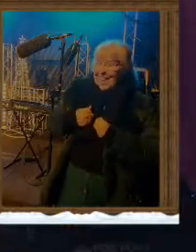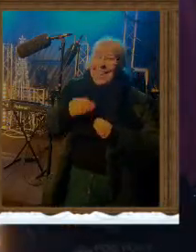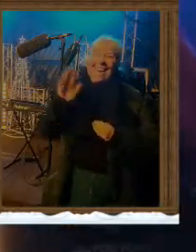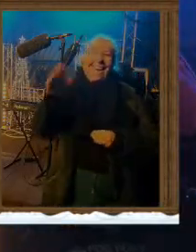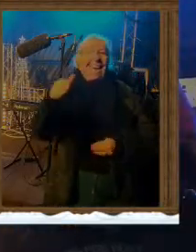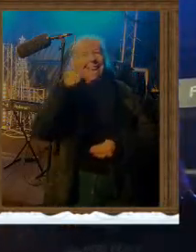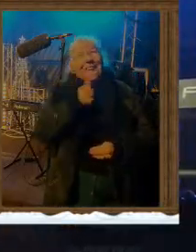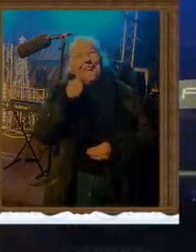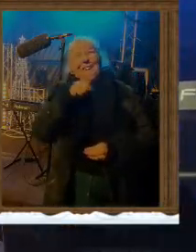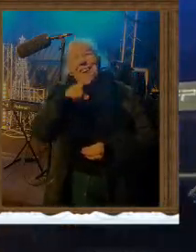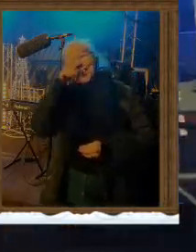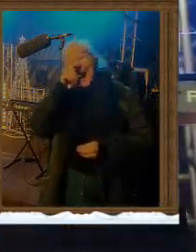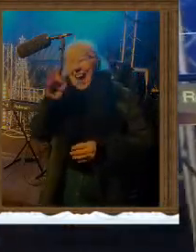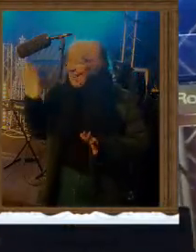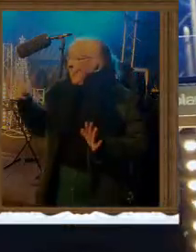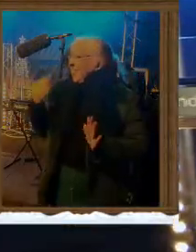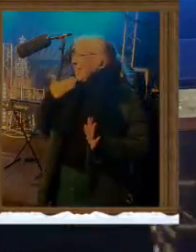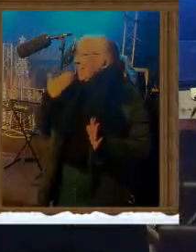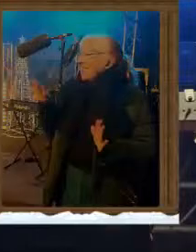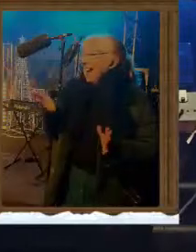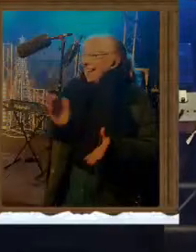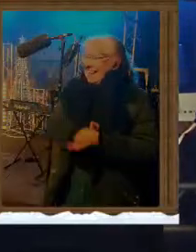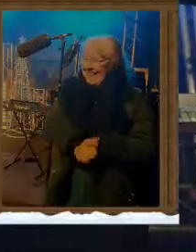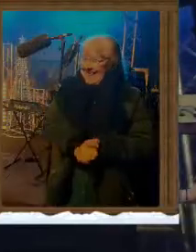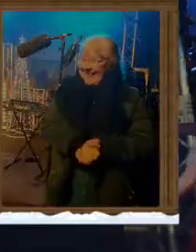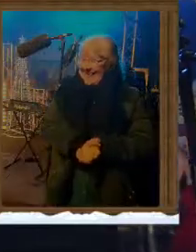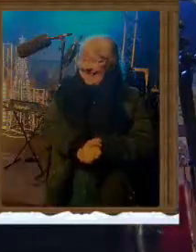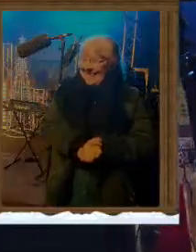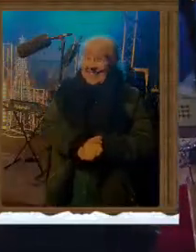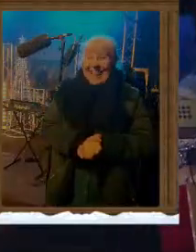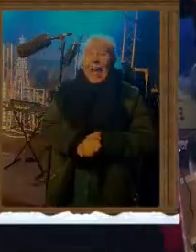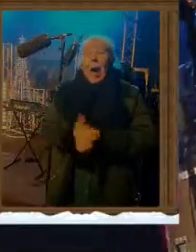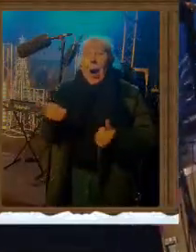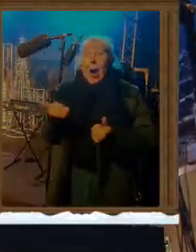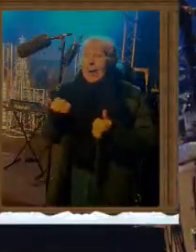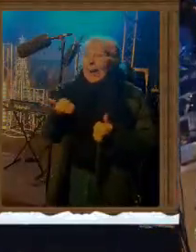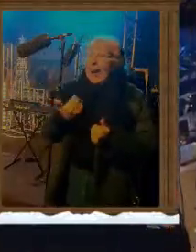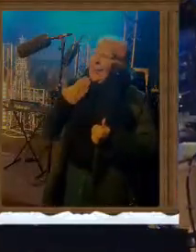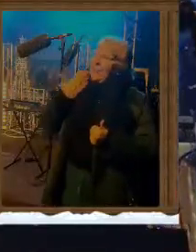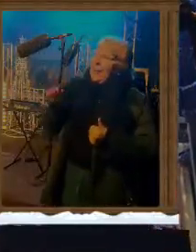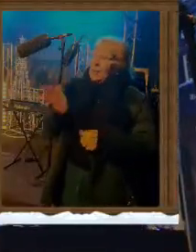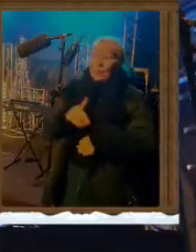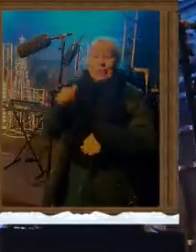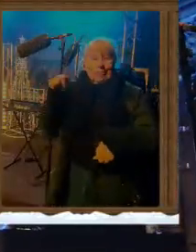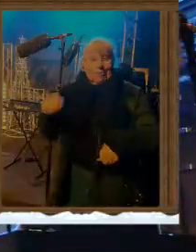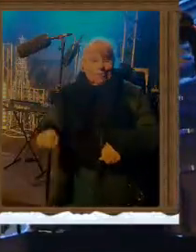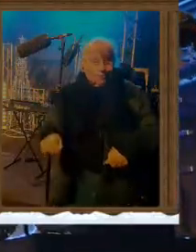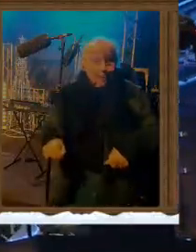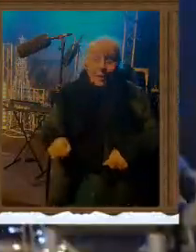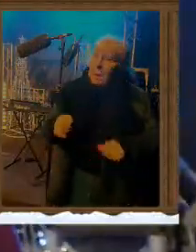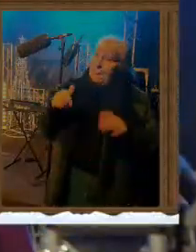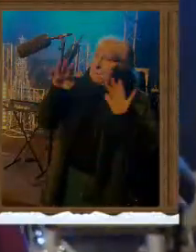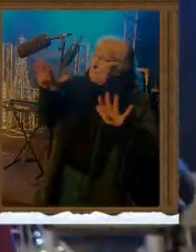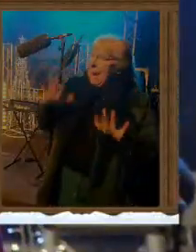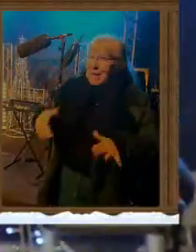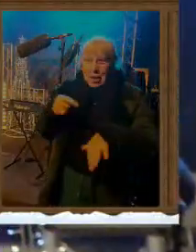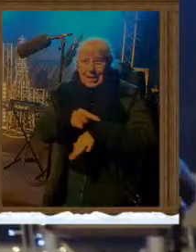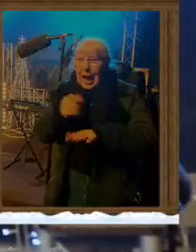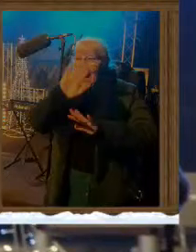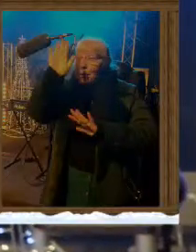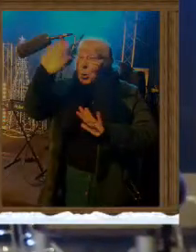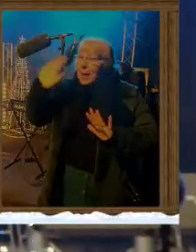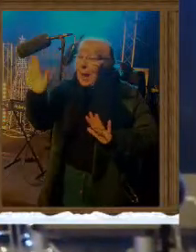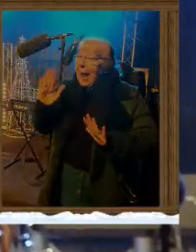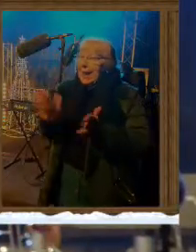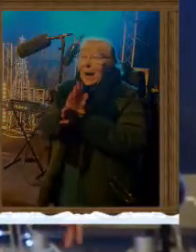Always, Anna. Oh, thanks, Elsa. Okay, everybody, thanks for having us. We've had a magical time. Good night, everybody, and